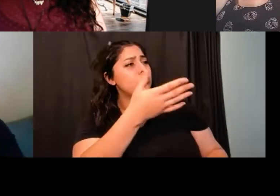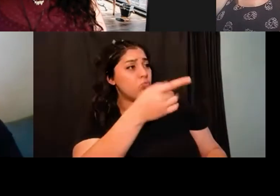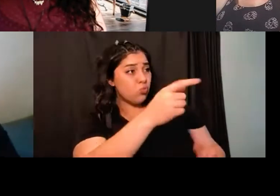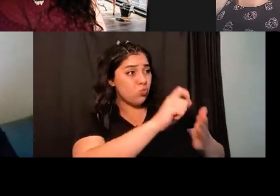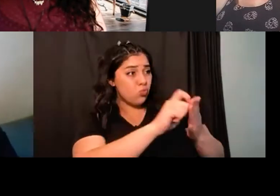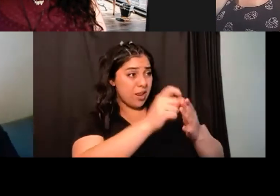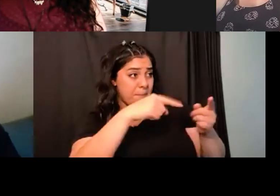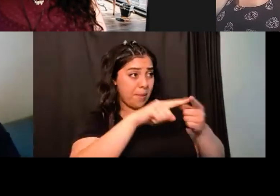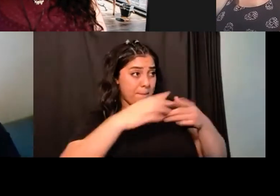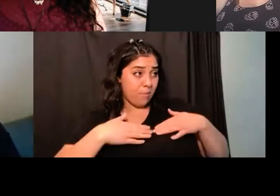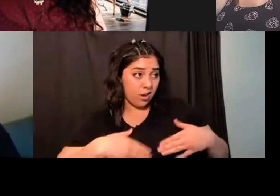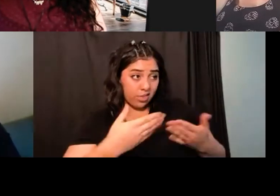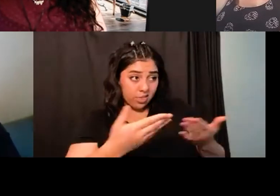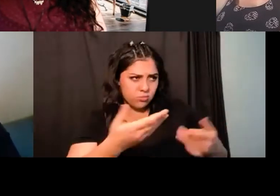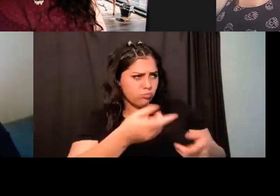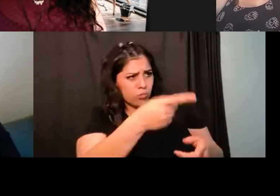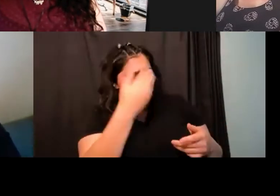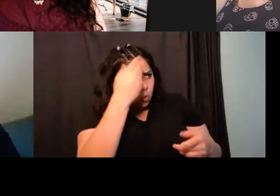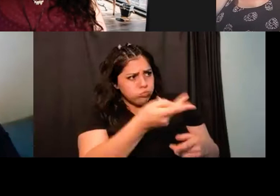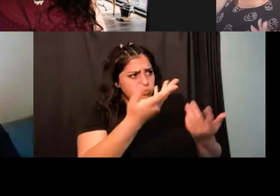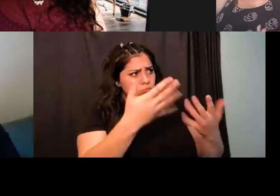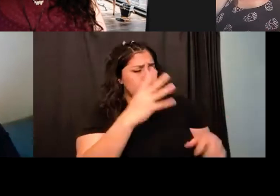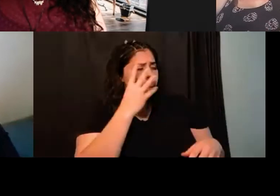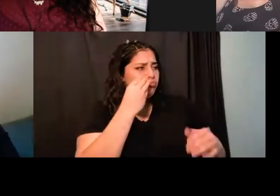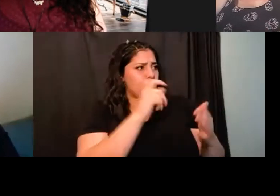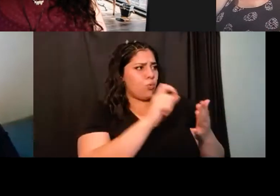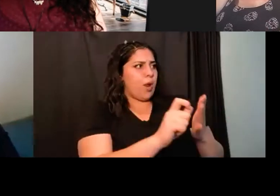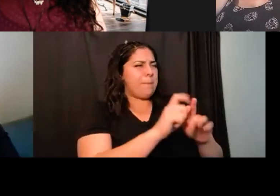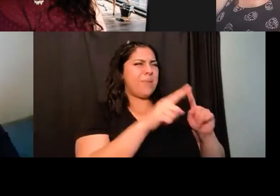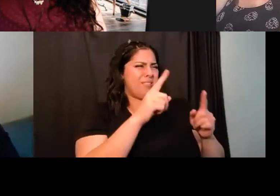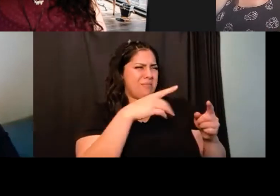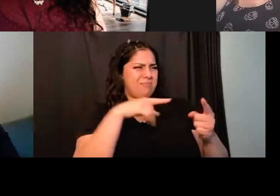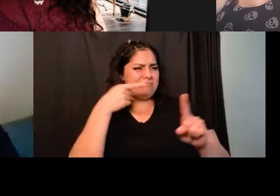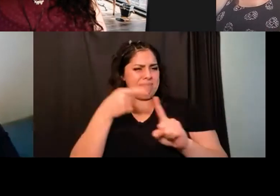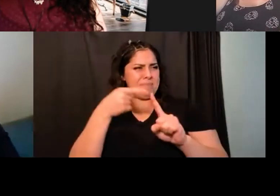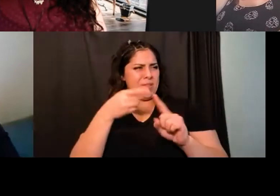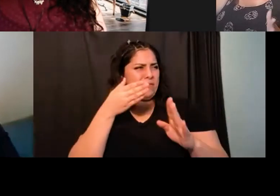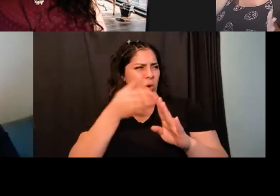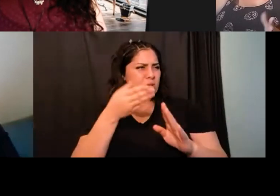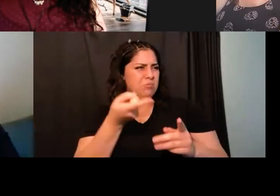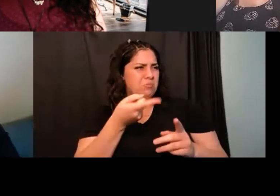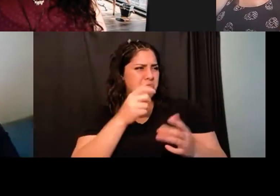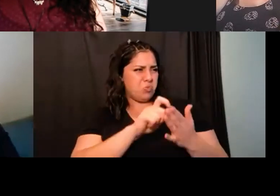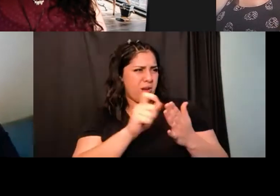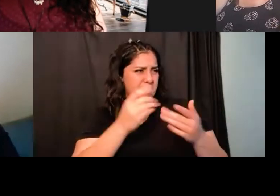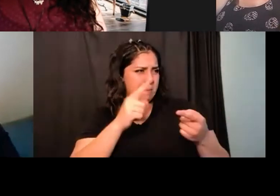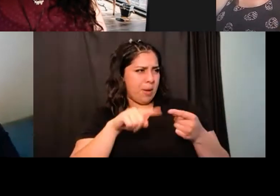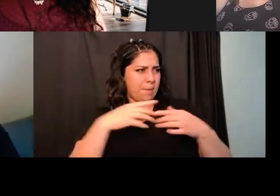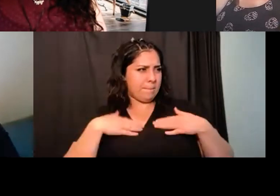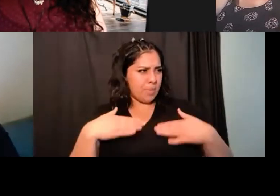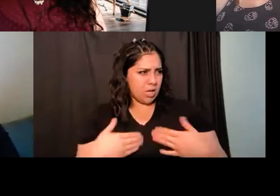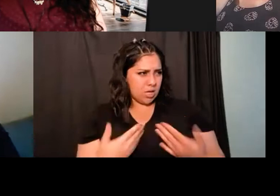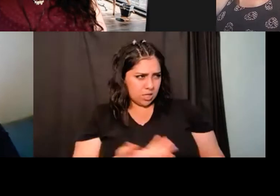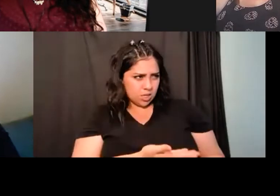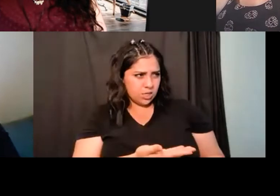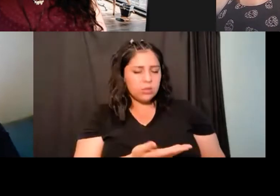about body stuff? You were writing. I think all of you have been writing for most of your lives, right? But were you writing about body stuff?